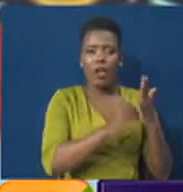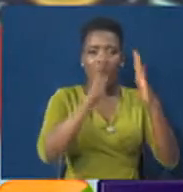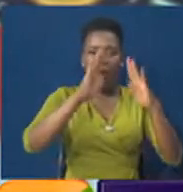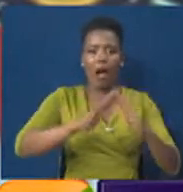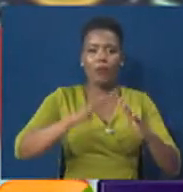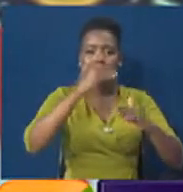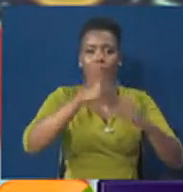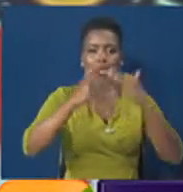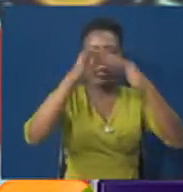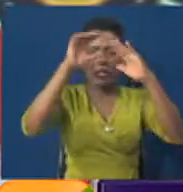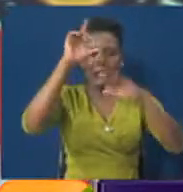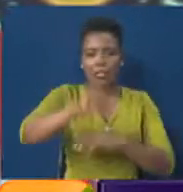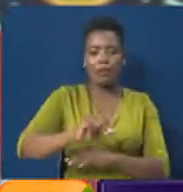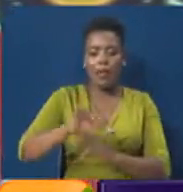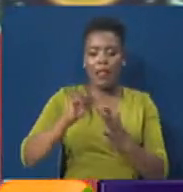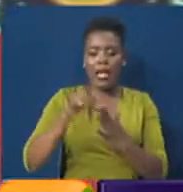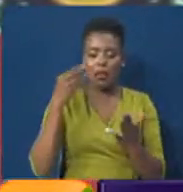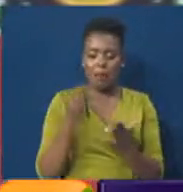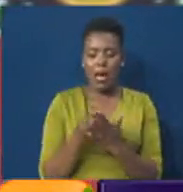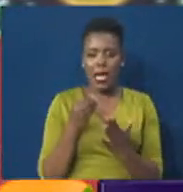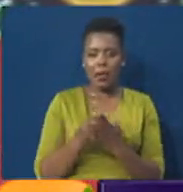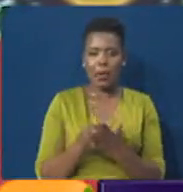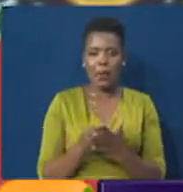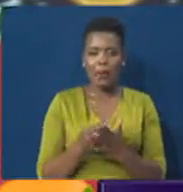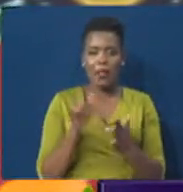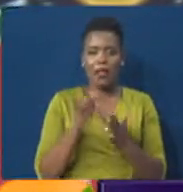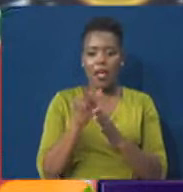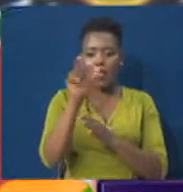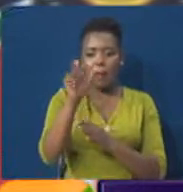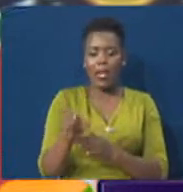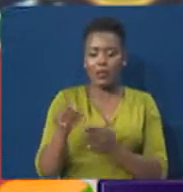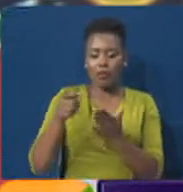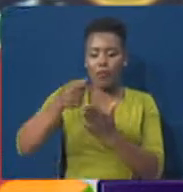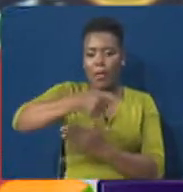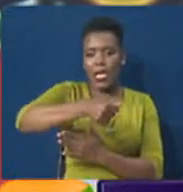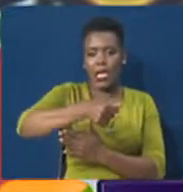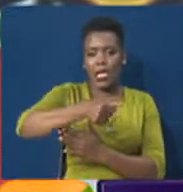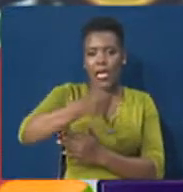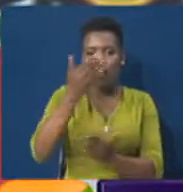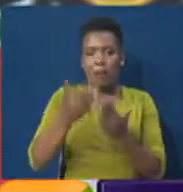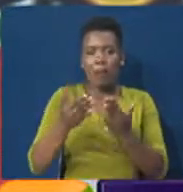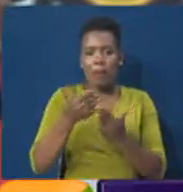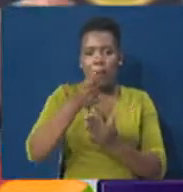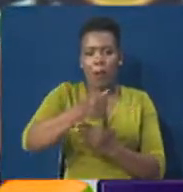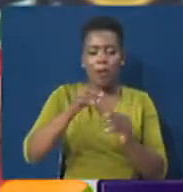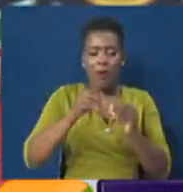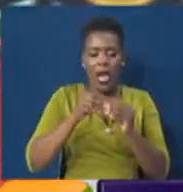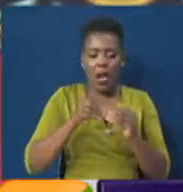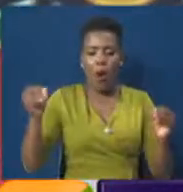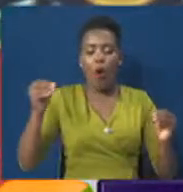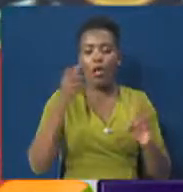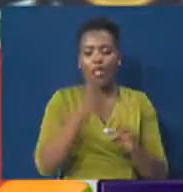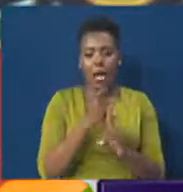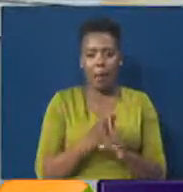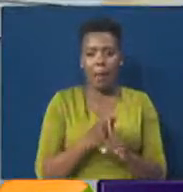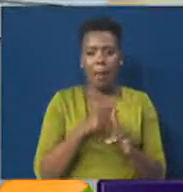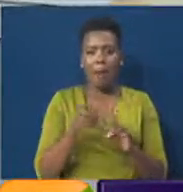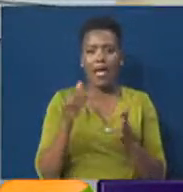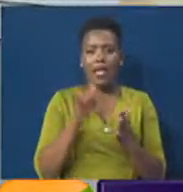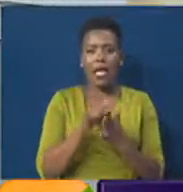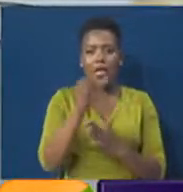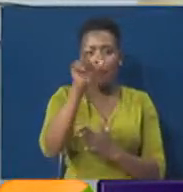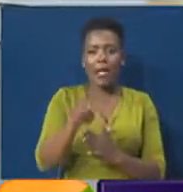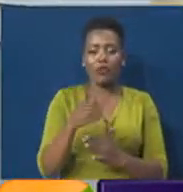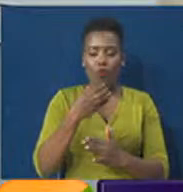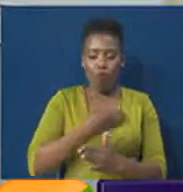housing, that amount that this person pays could be paid on a long term but that person